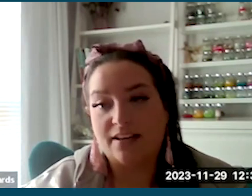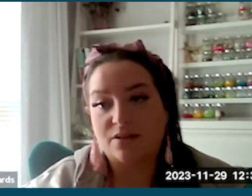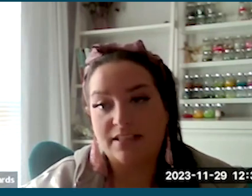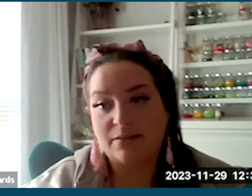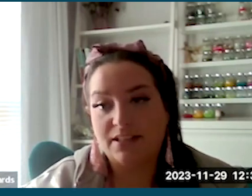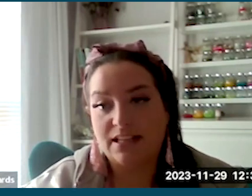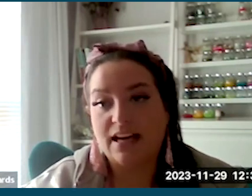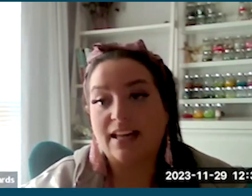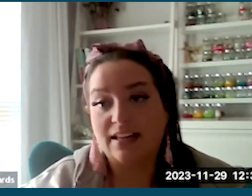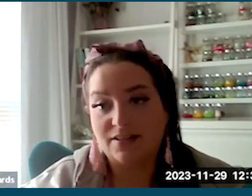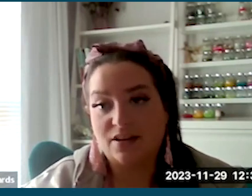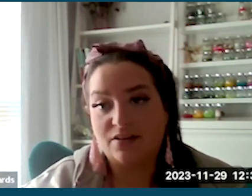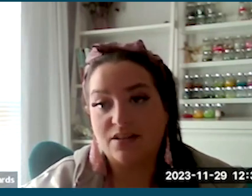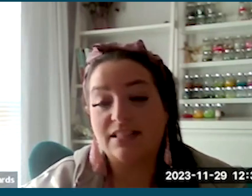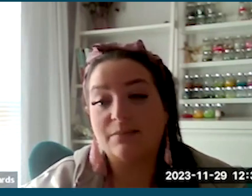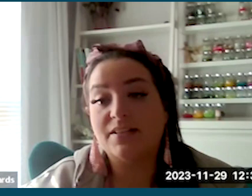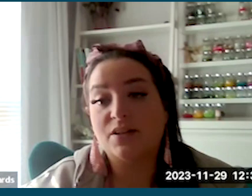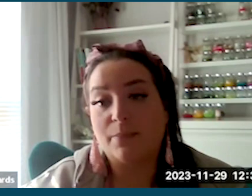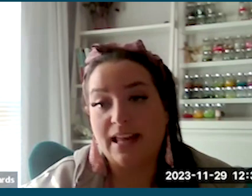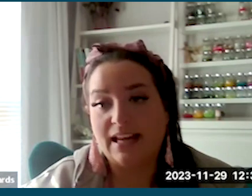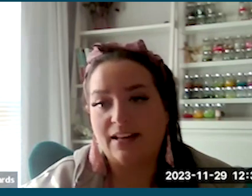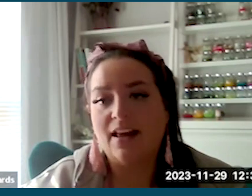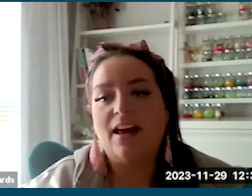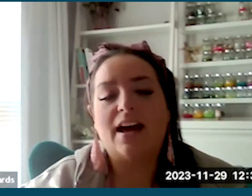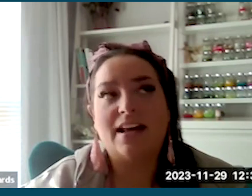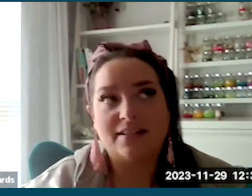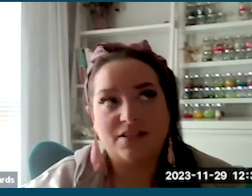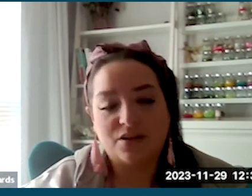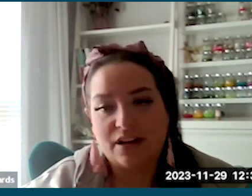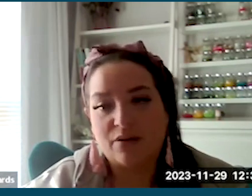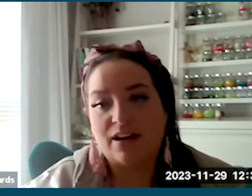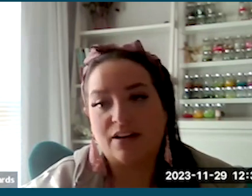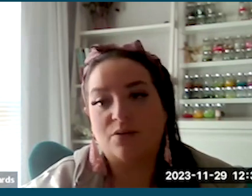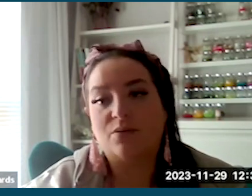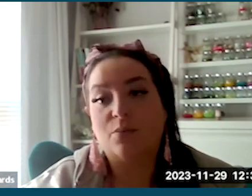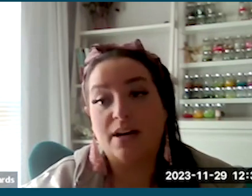race and her disability against her to dismiss her pain. And